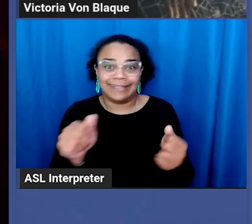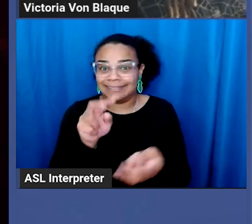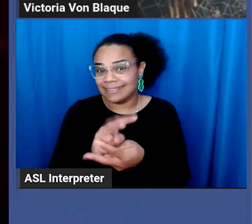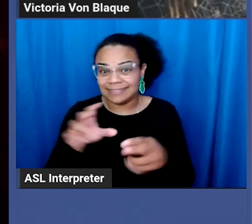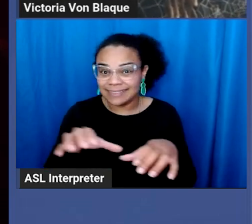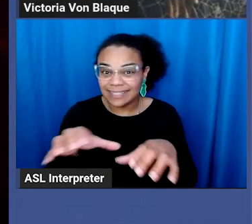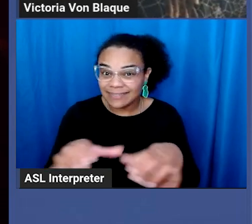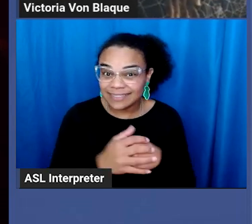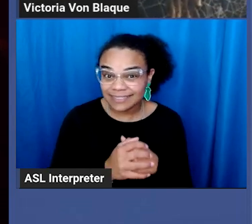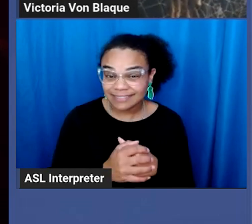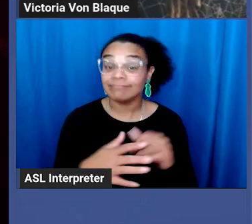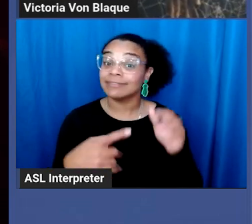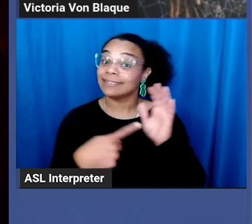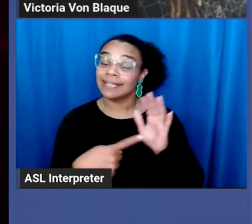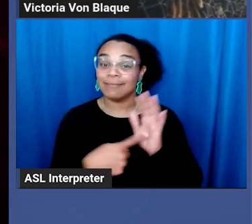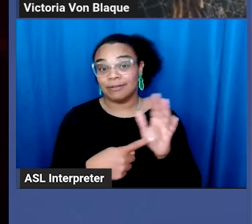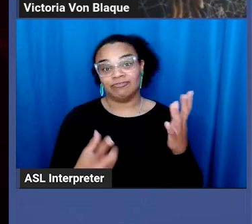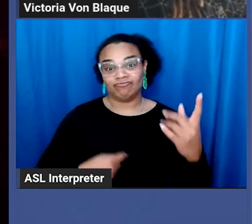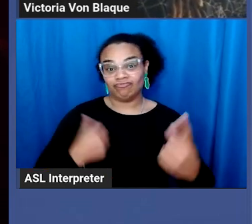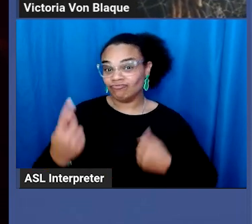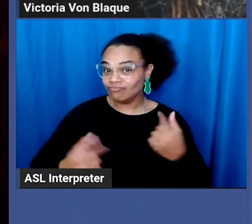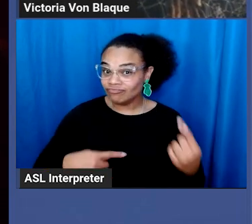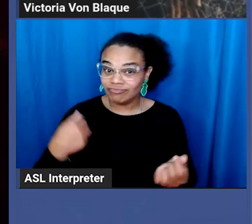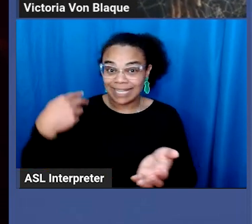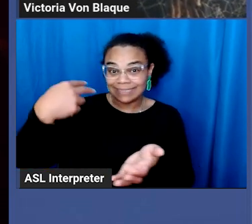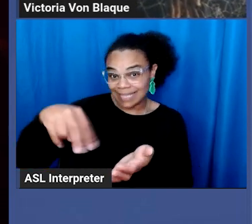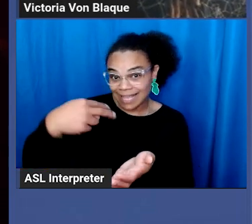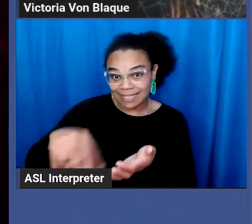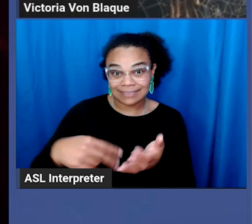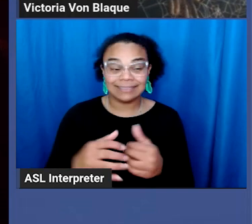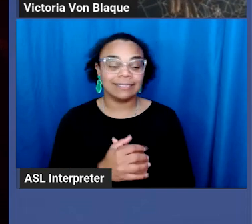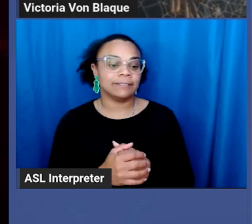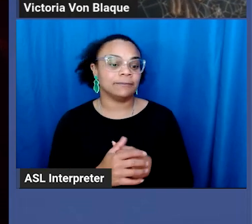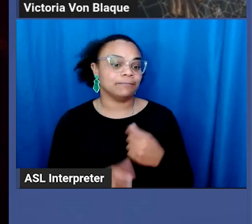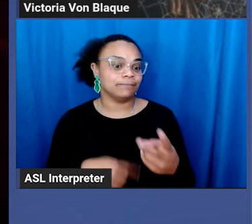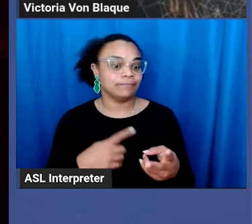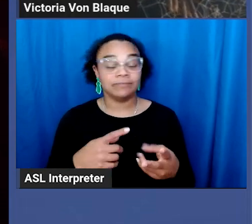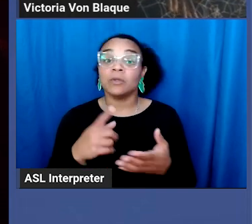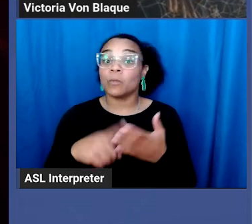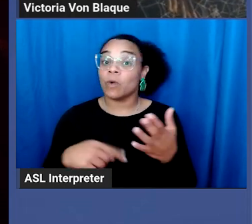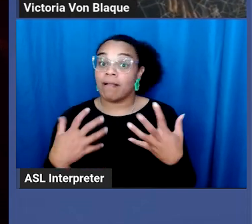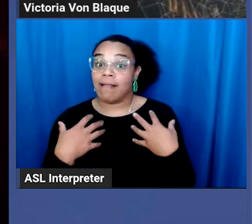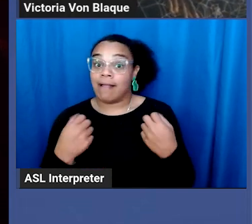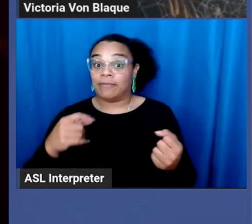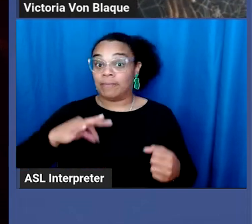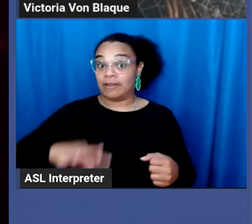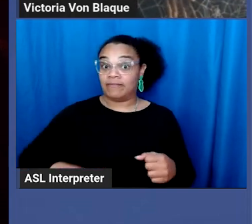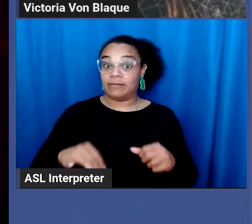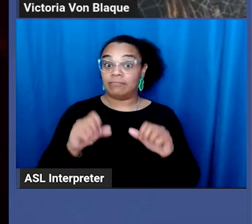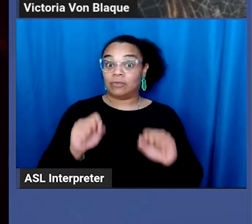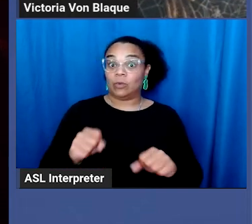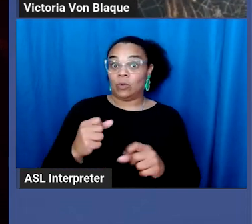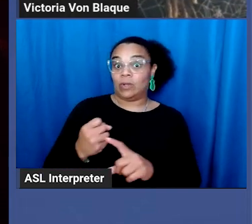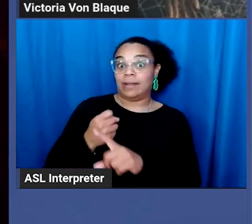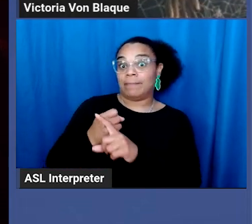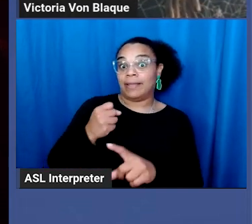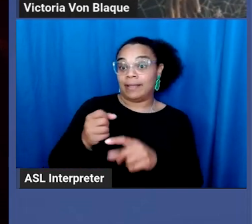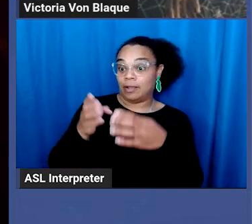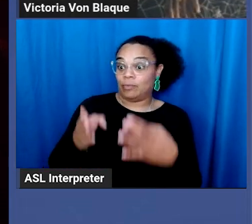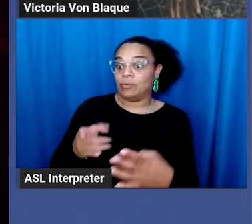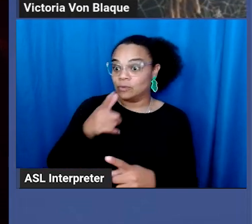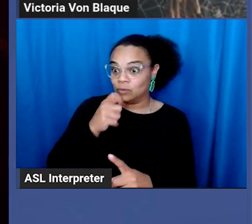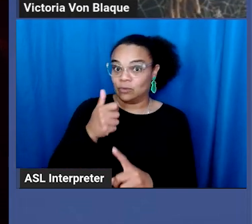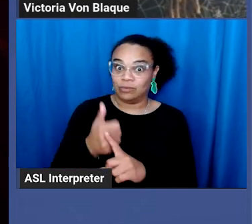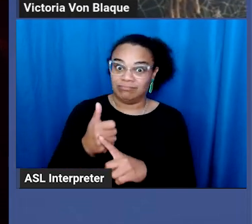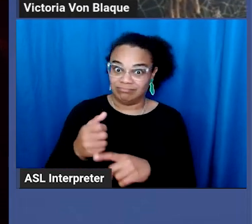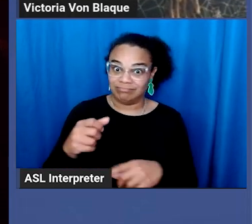dancing. What are some, health benefits or things that may impact someone who are a